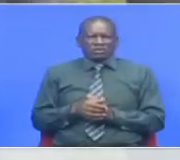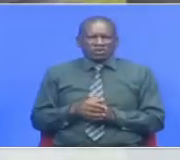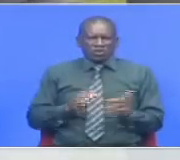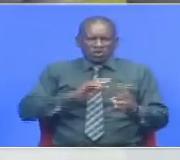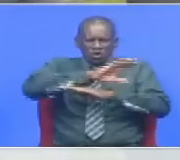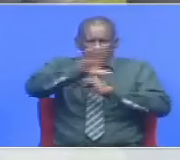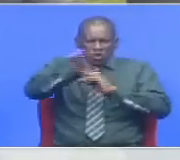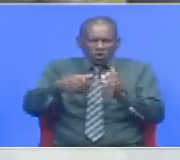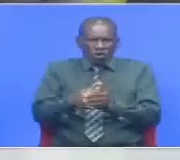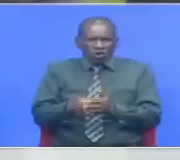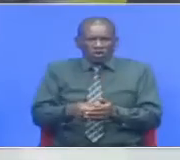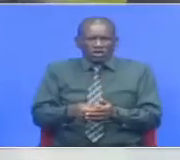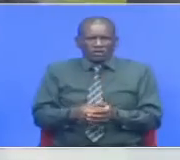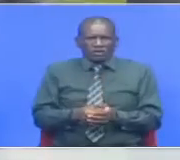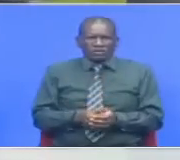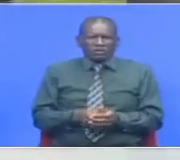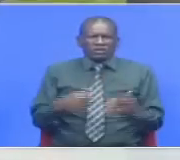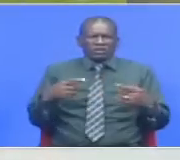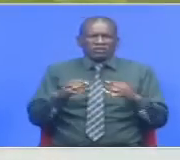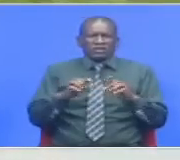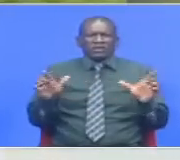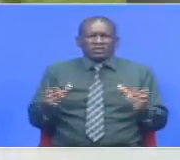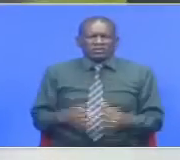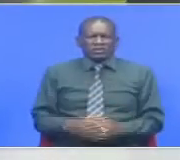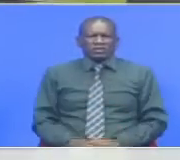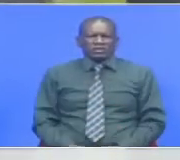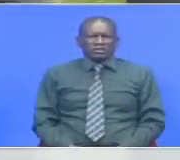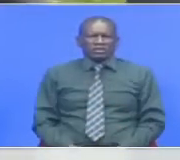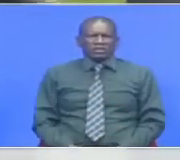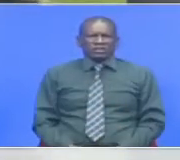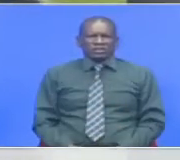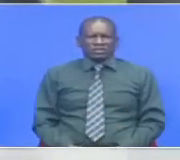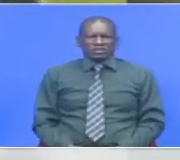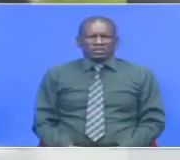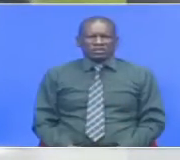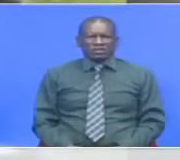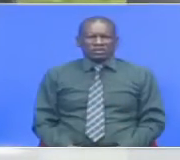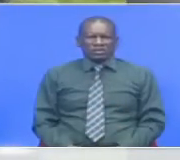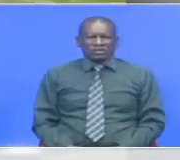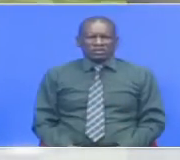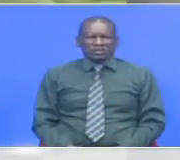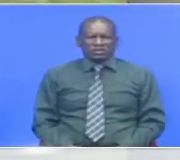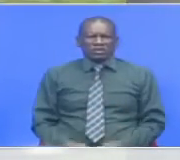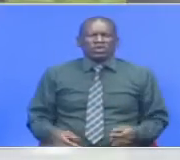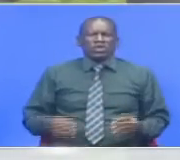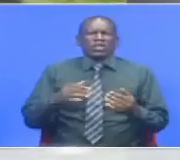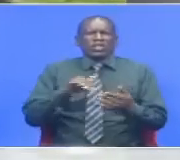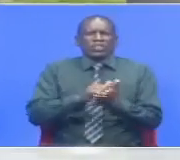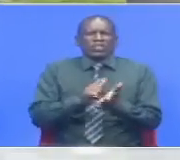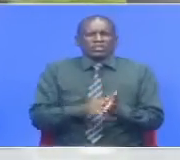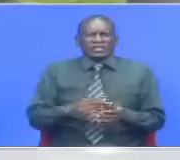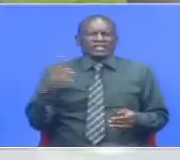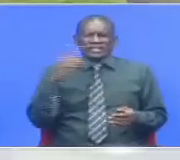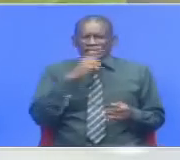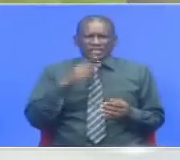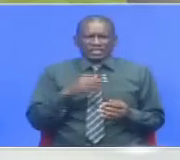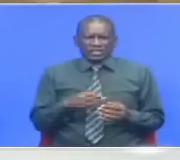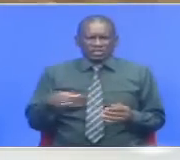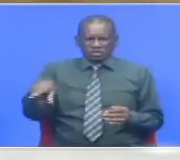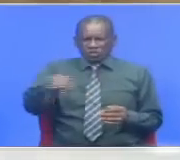Only nyithindo mantie ka biro yudo cholera. What to do by then? That is in dangerous. We are